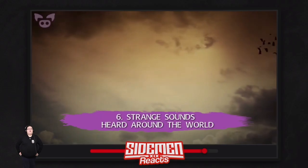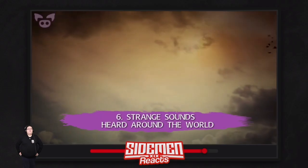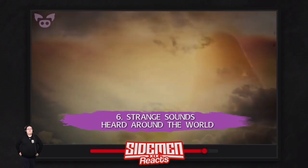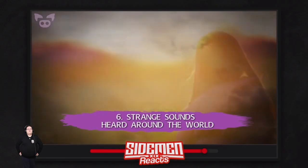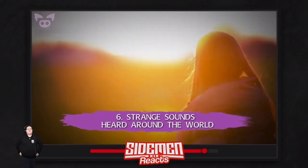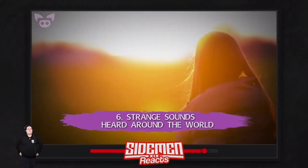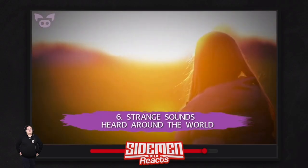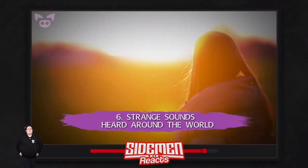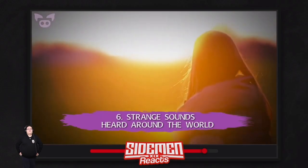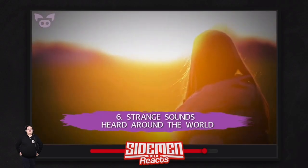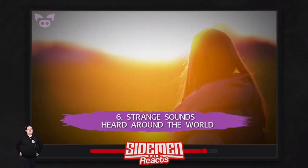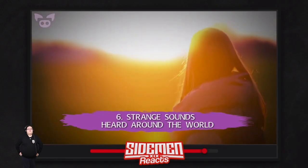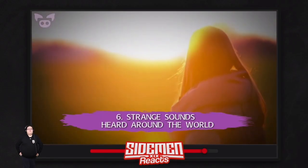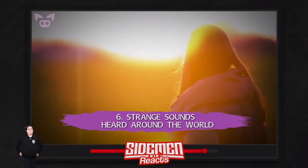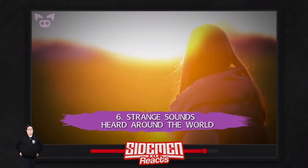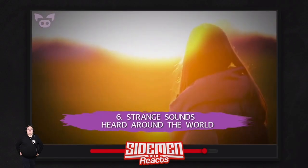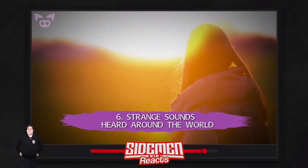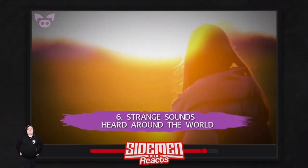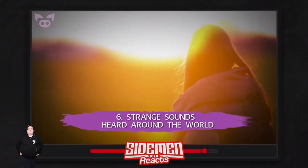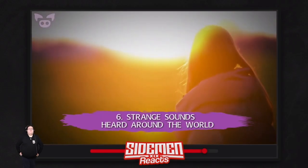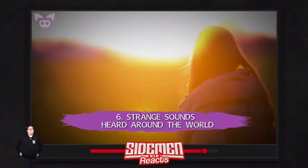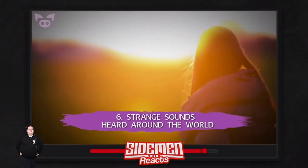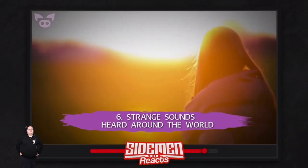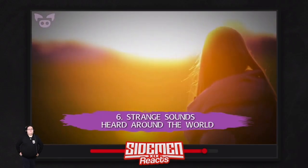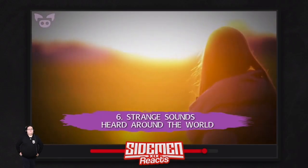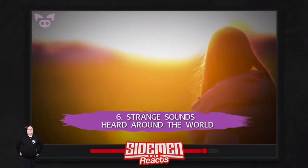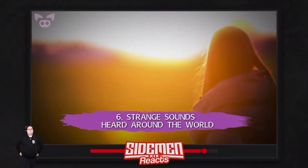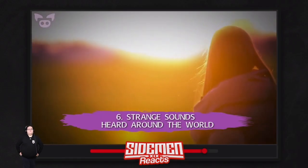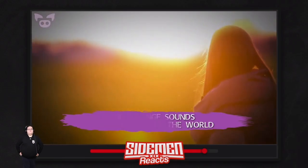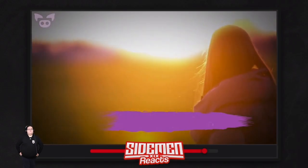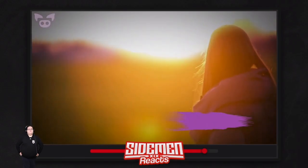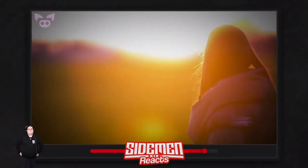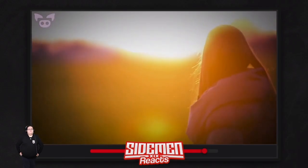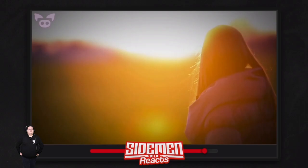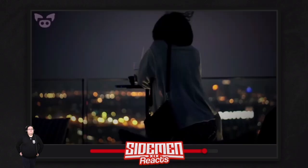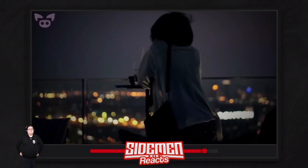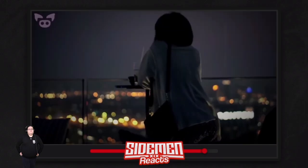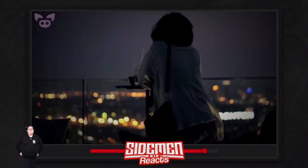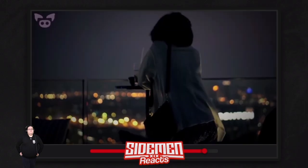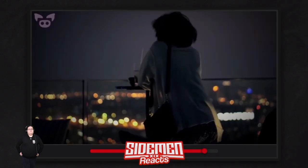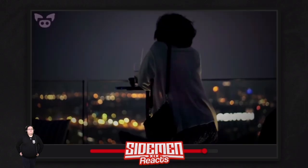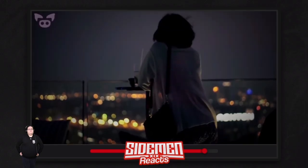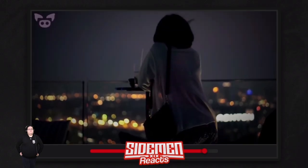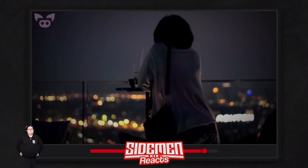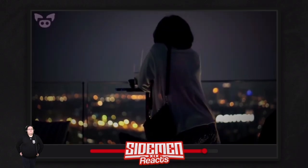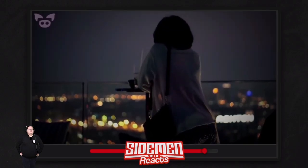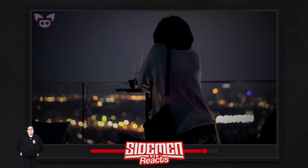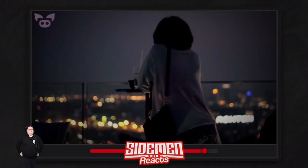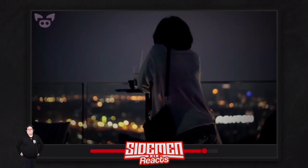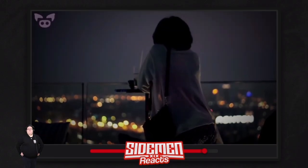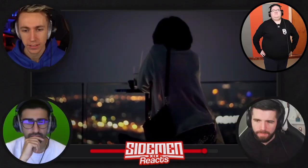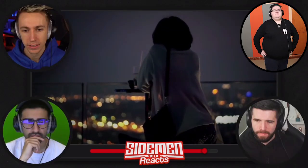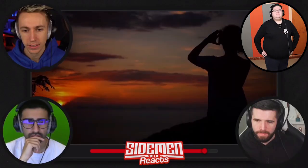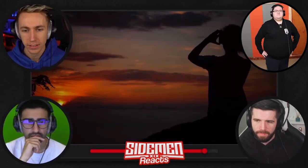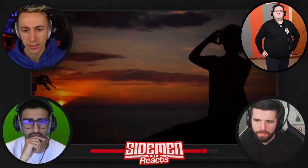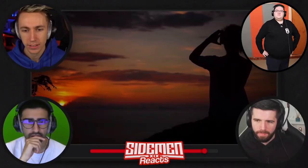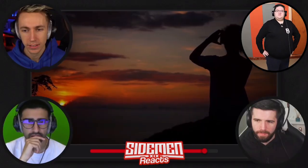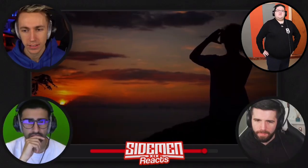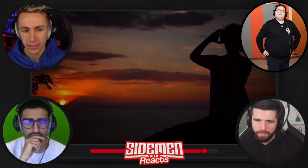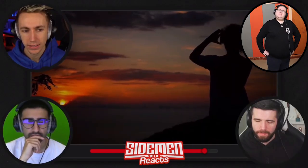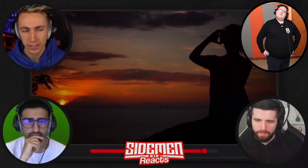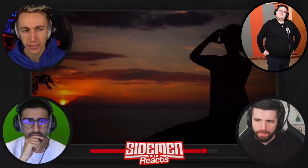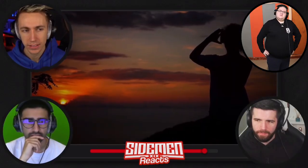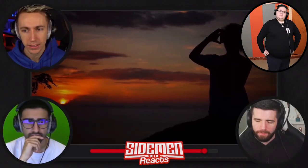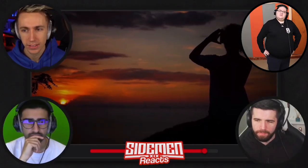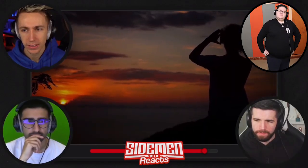2012? No. Many people around the world heard the same peculiar, unexplained humming sound in different pockets of the world. What's